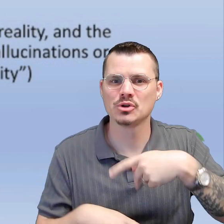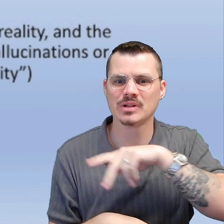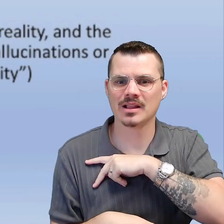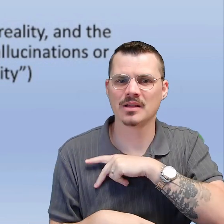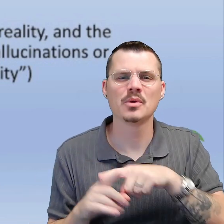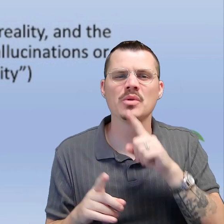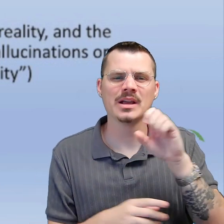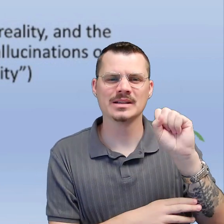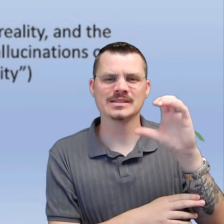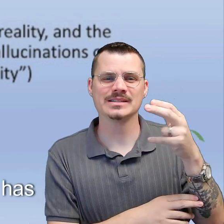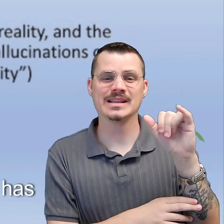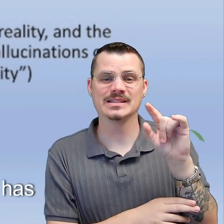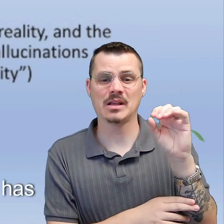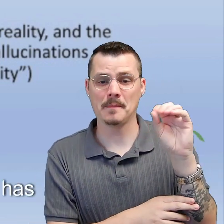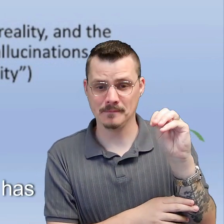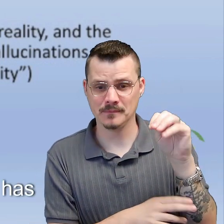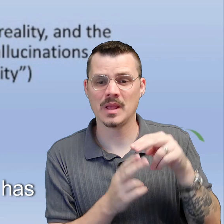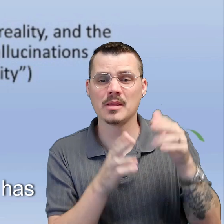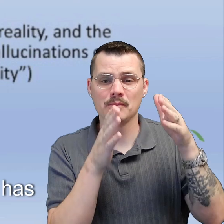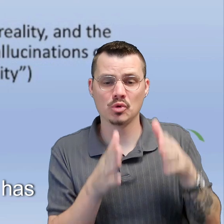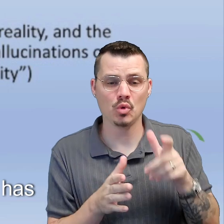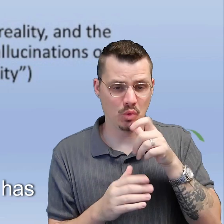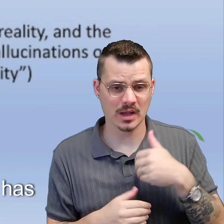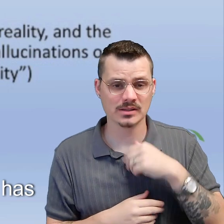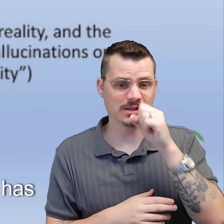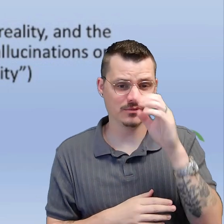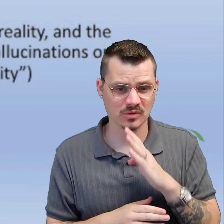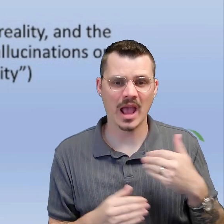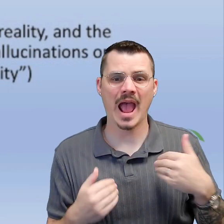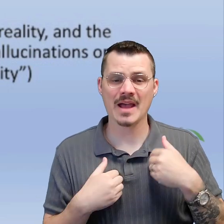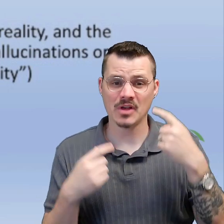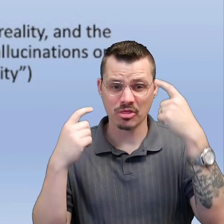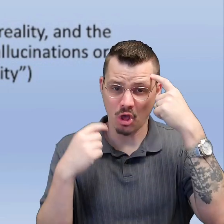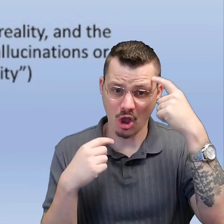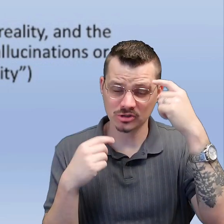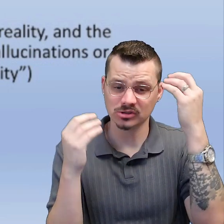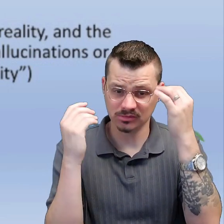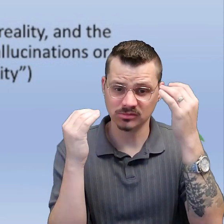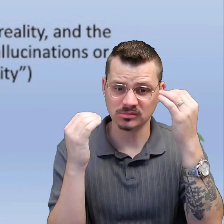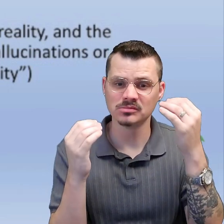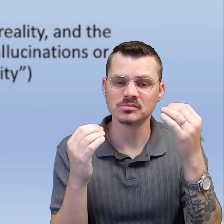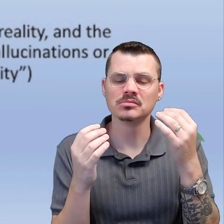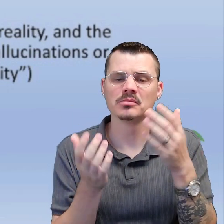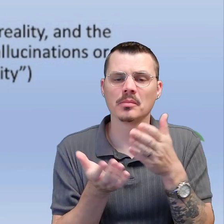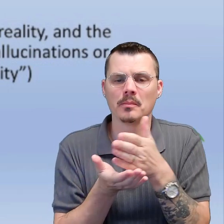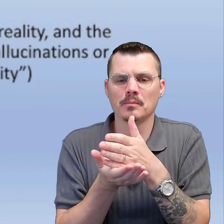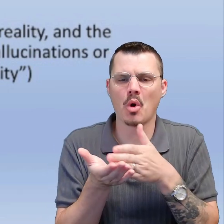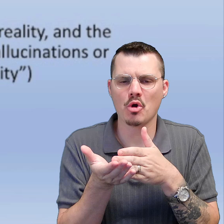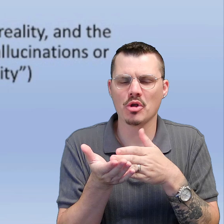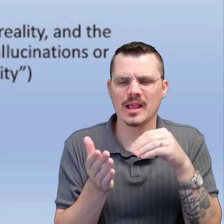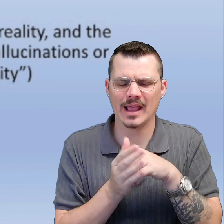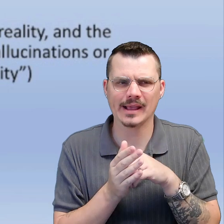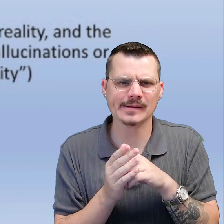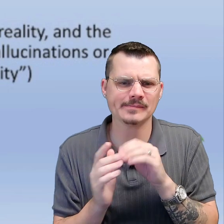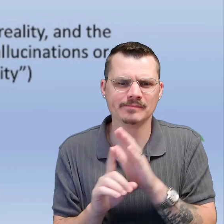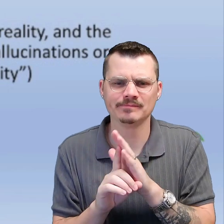that schism, is that the person with schizophrenia has thoughts that are partly in the sort